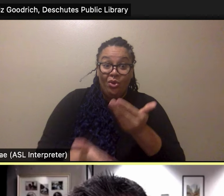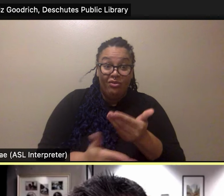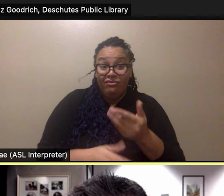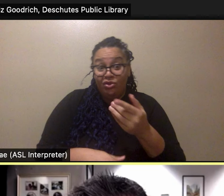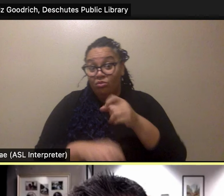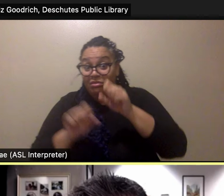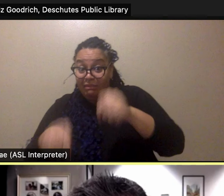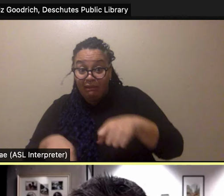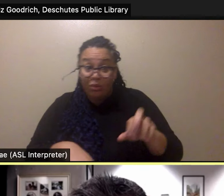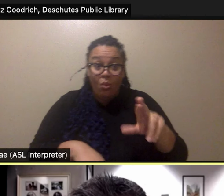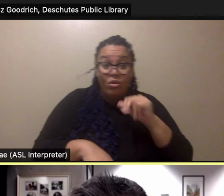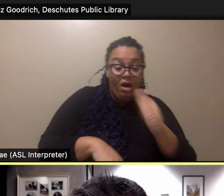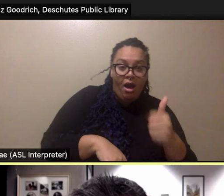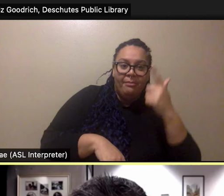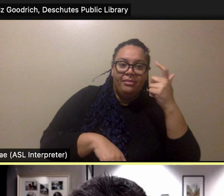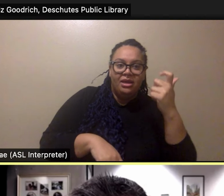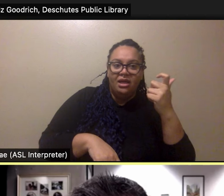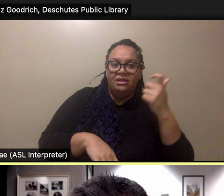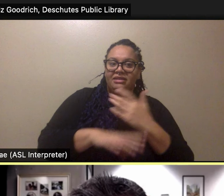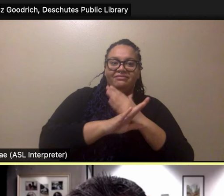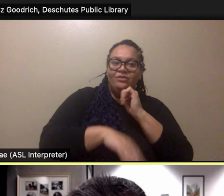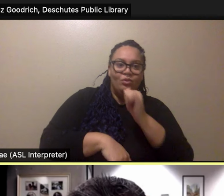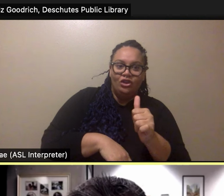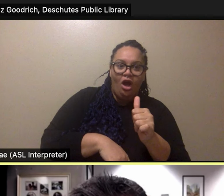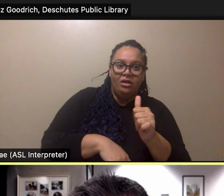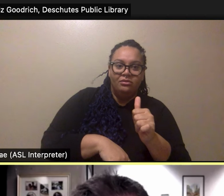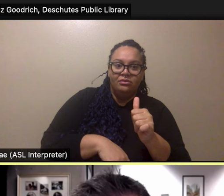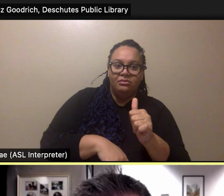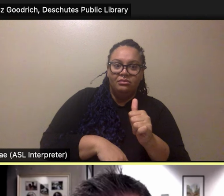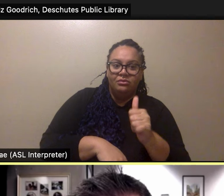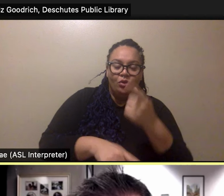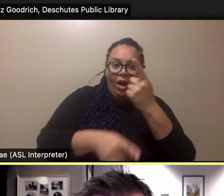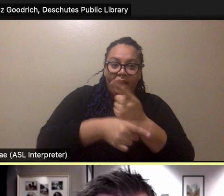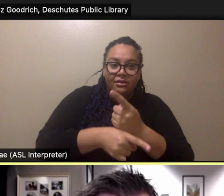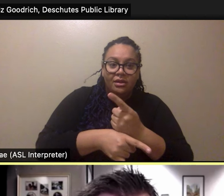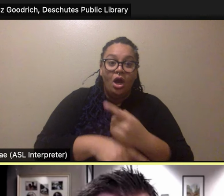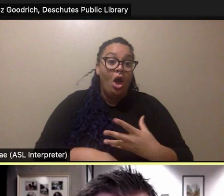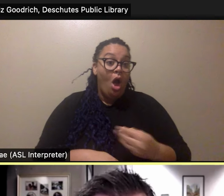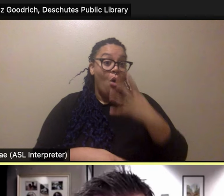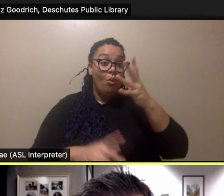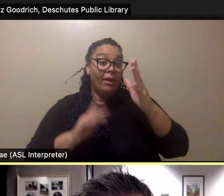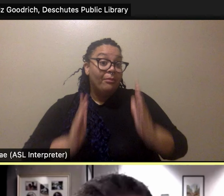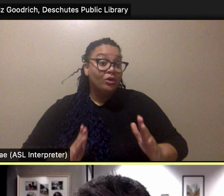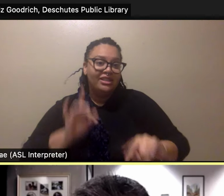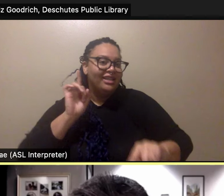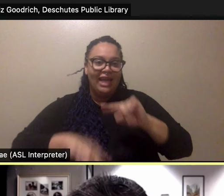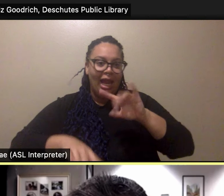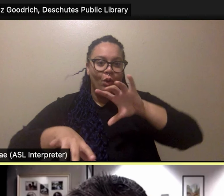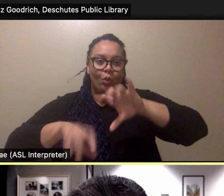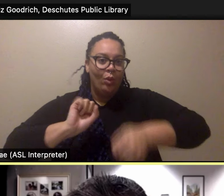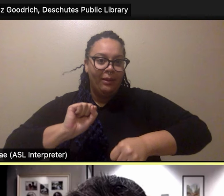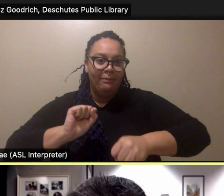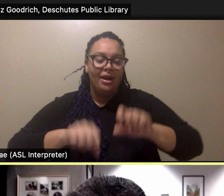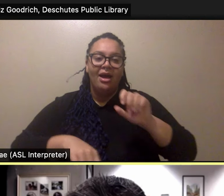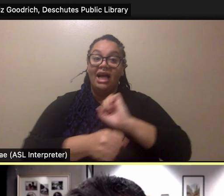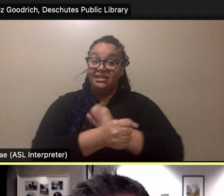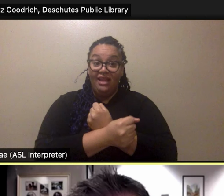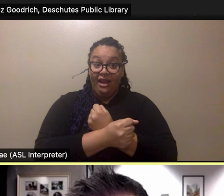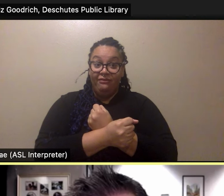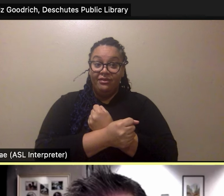Because the defense was illegitimate. Legally speaking, a white person could not possibly rape a slave, is what the judge